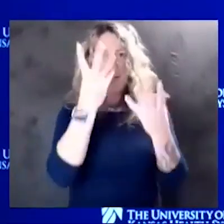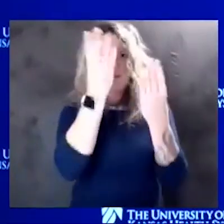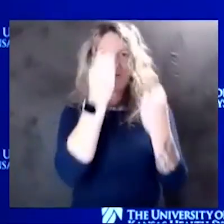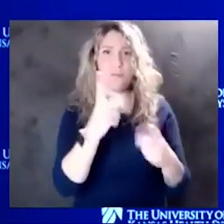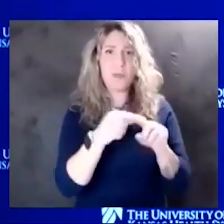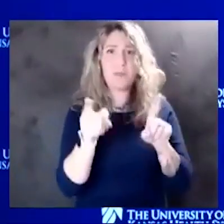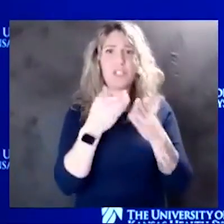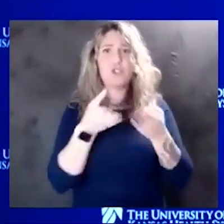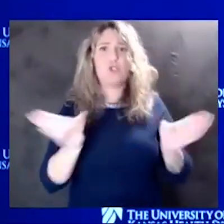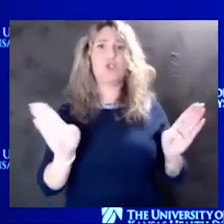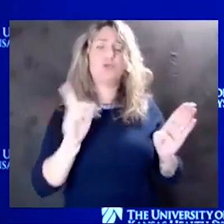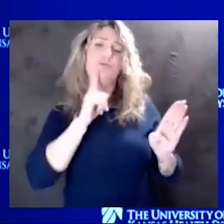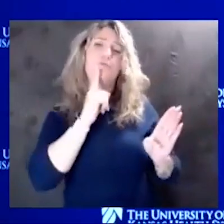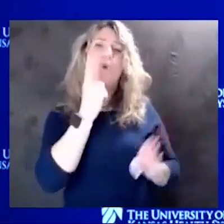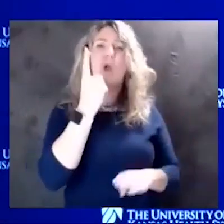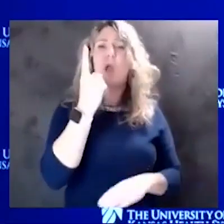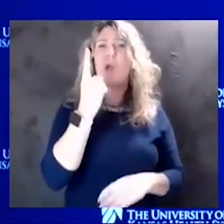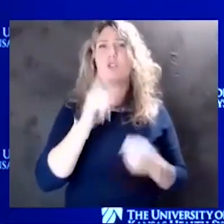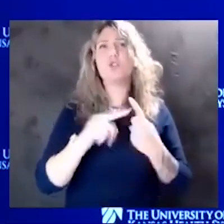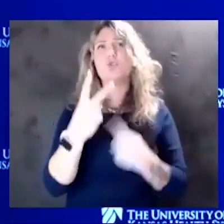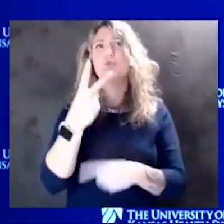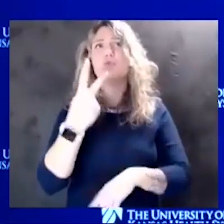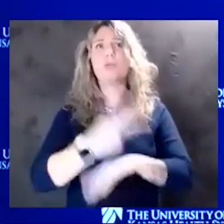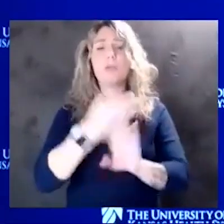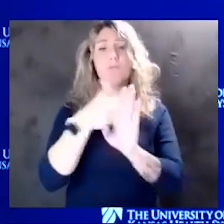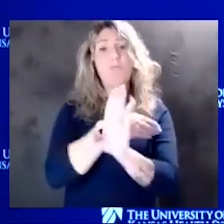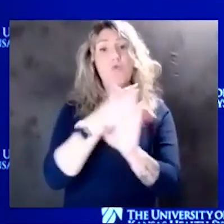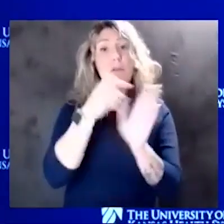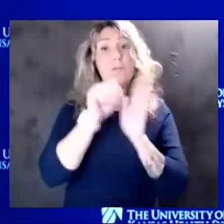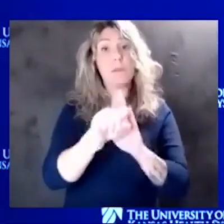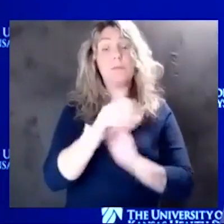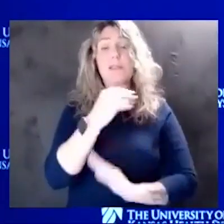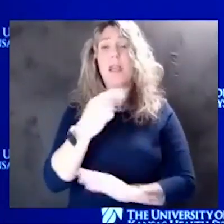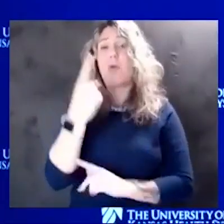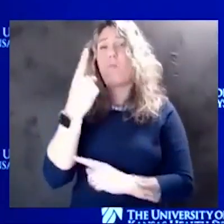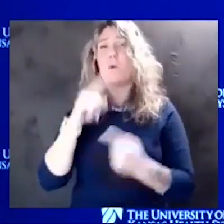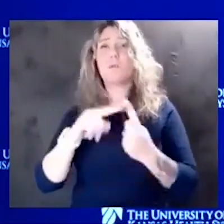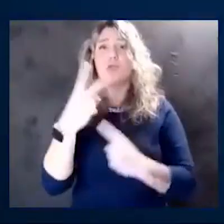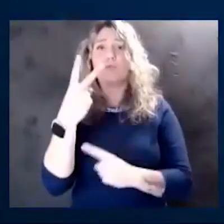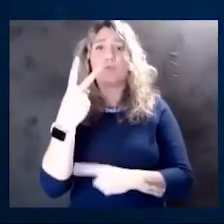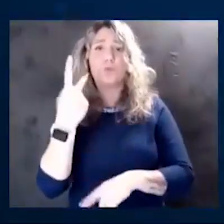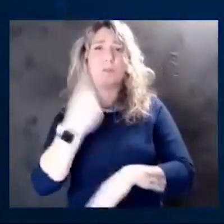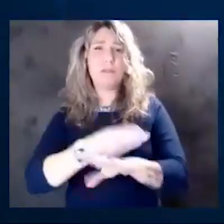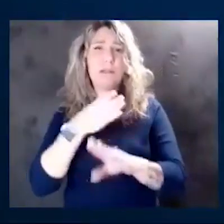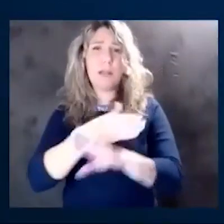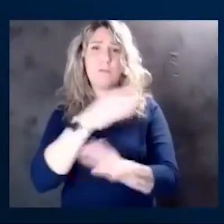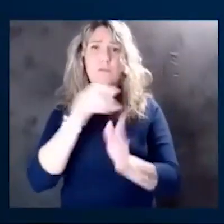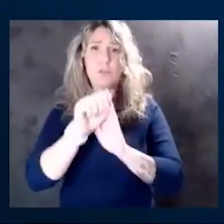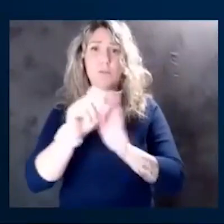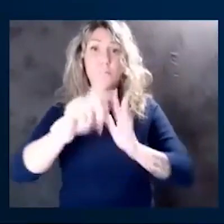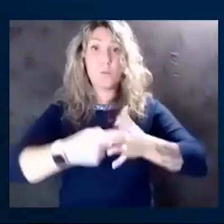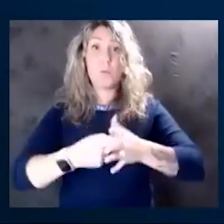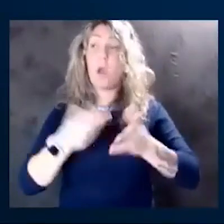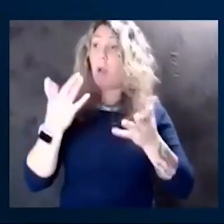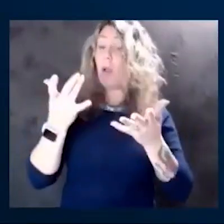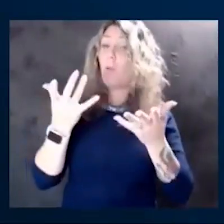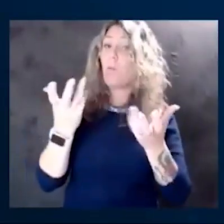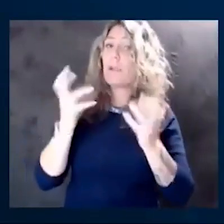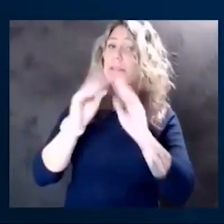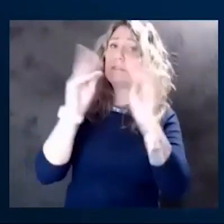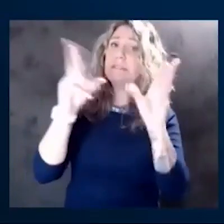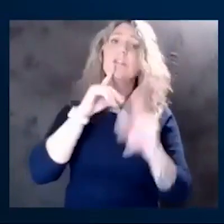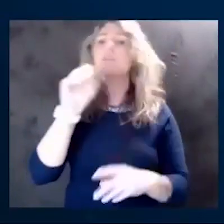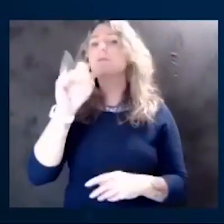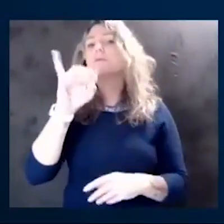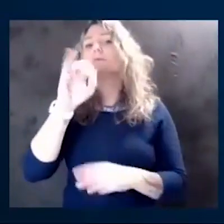1 to 2 days prior to symptoms to 1 to 2 days after symptoms start, and then it goes down from there. And can you clarify for Stacy, are the 13 and 14-year-olds